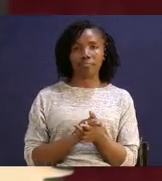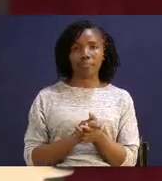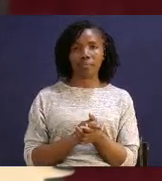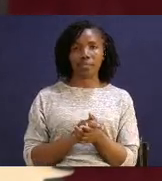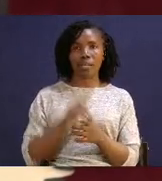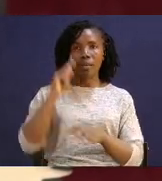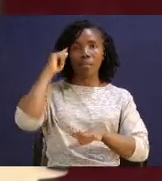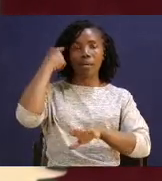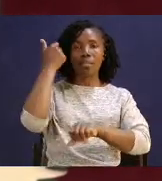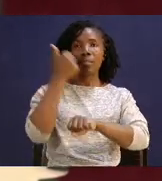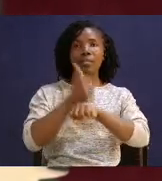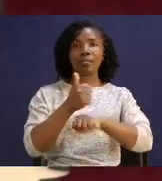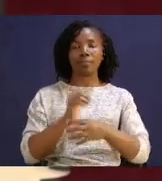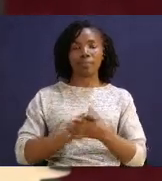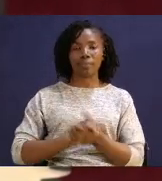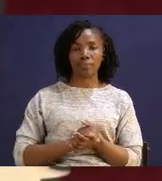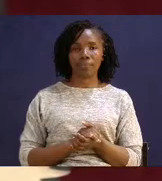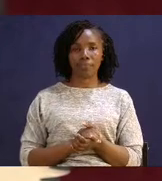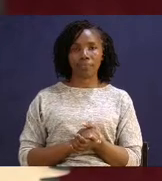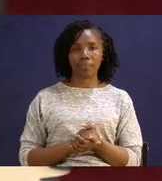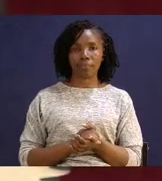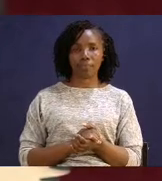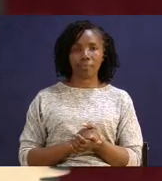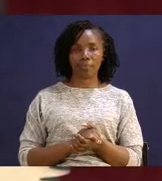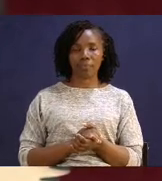neighbor, mindset.